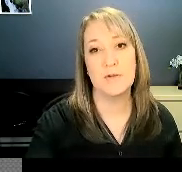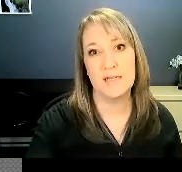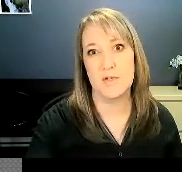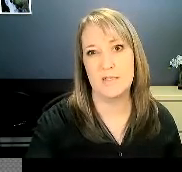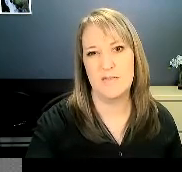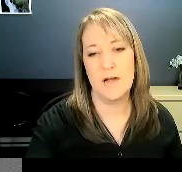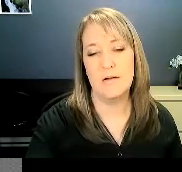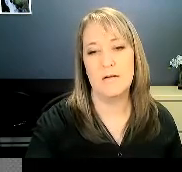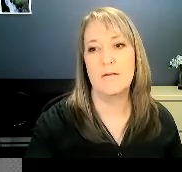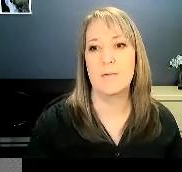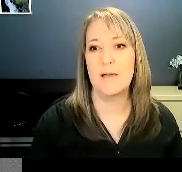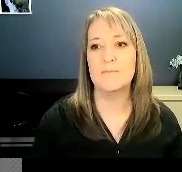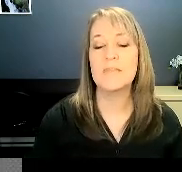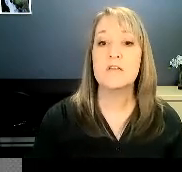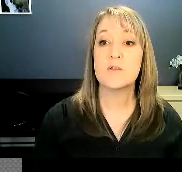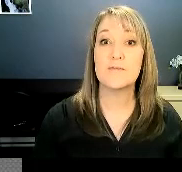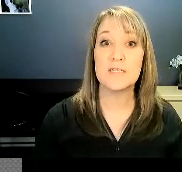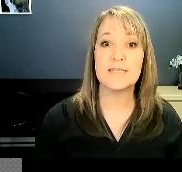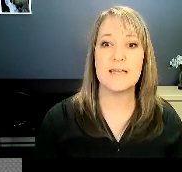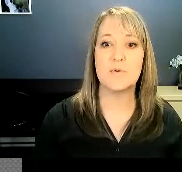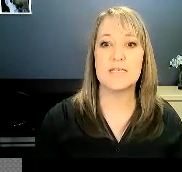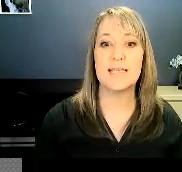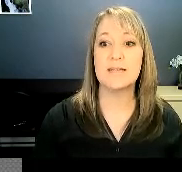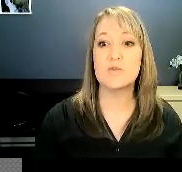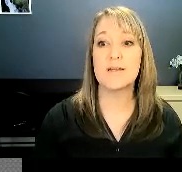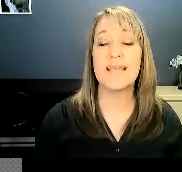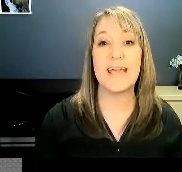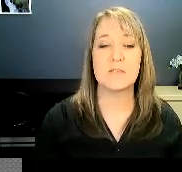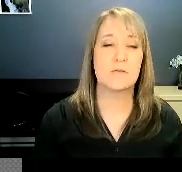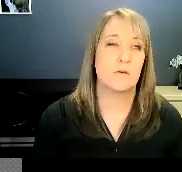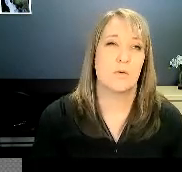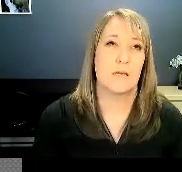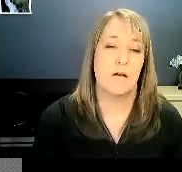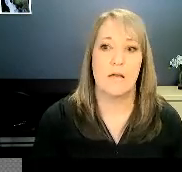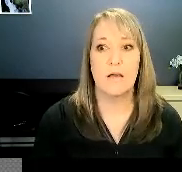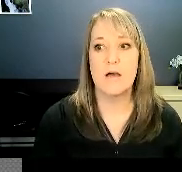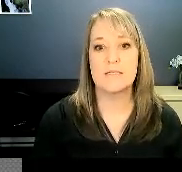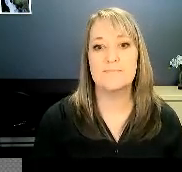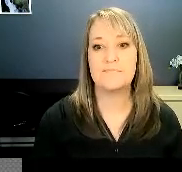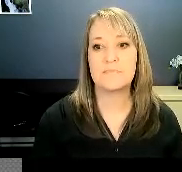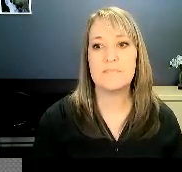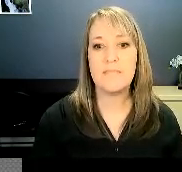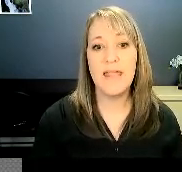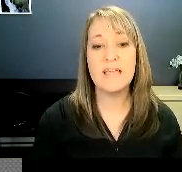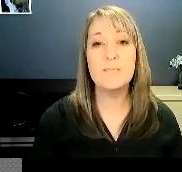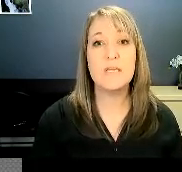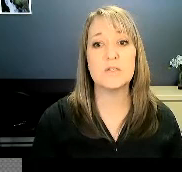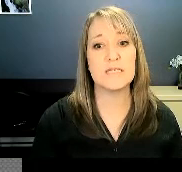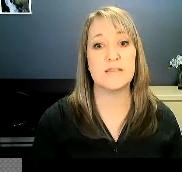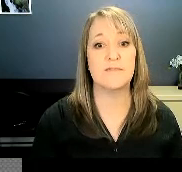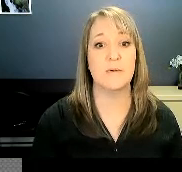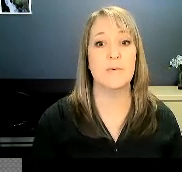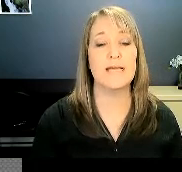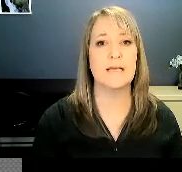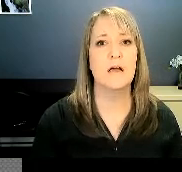and avoiding transfer error. Okay. So the first example is the English word get, or we could call it got. It can be